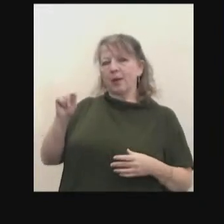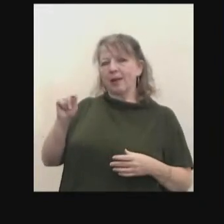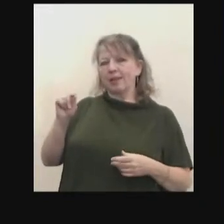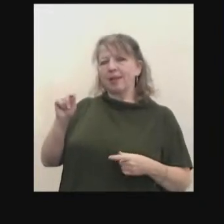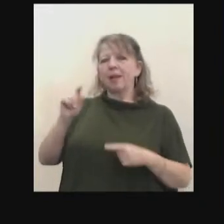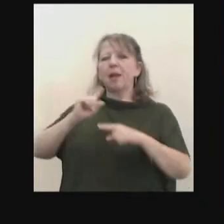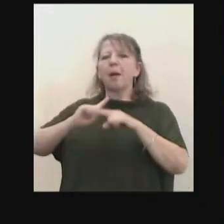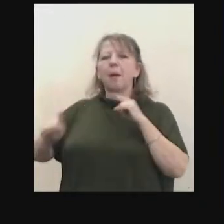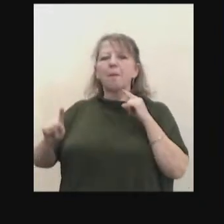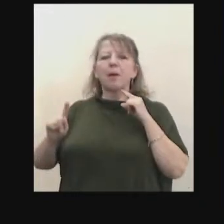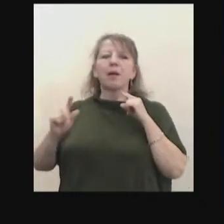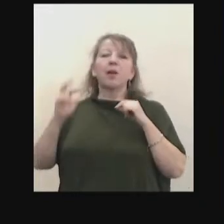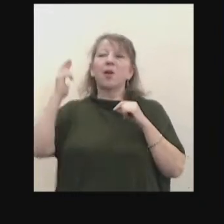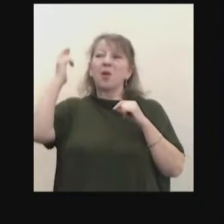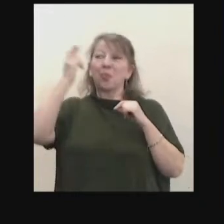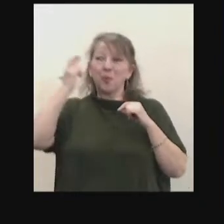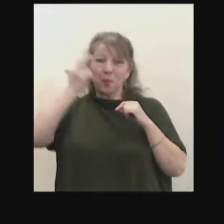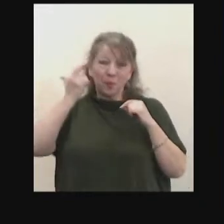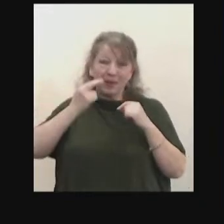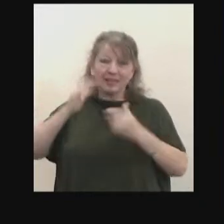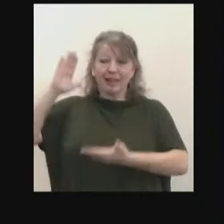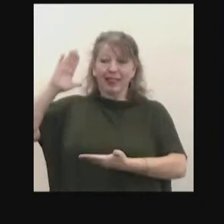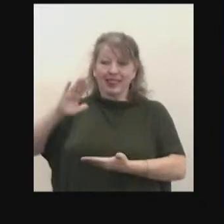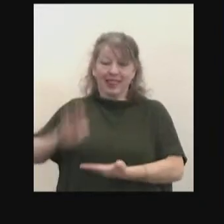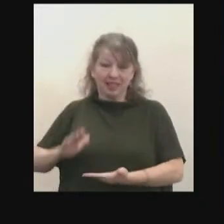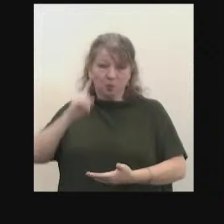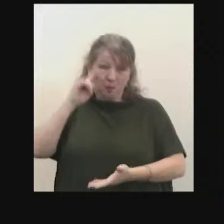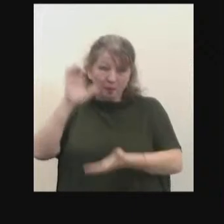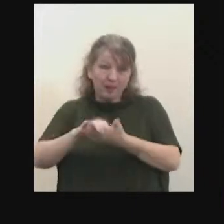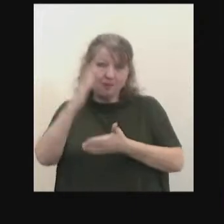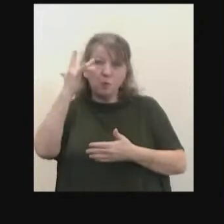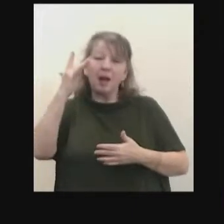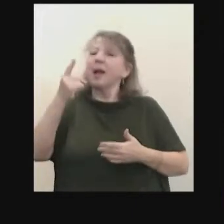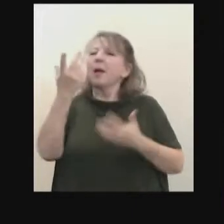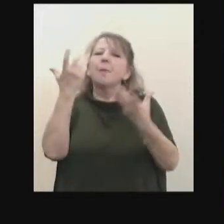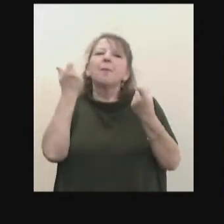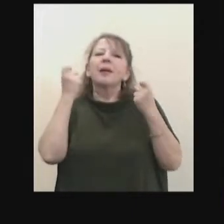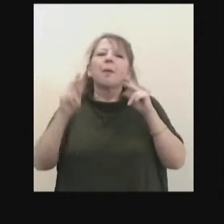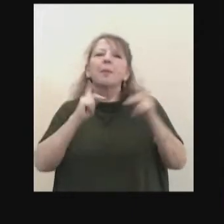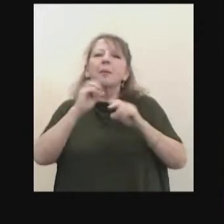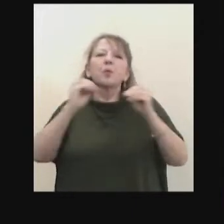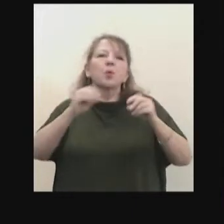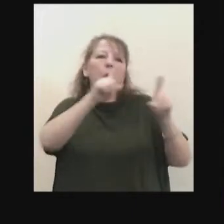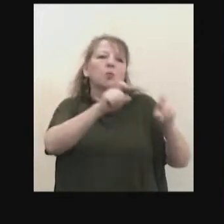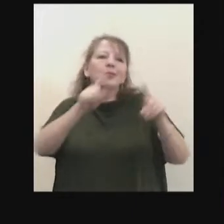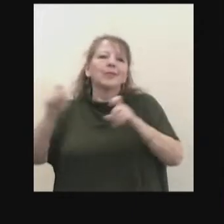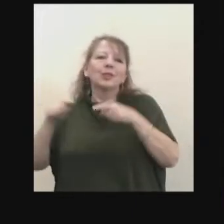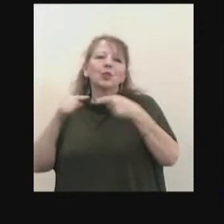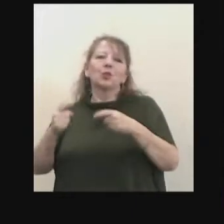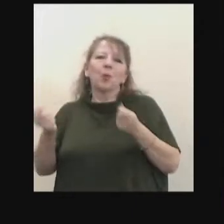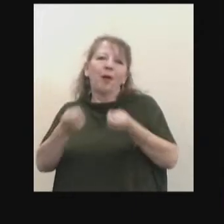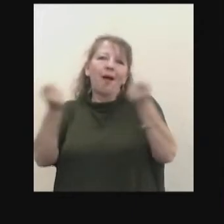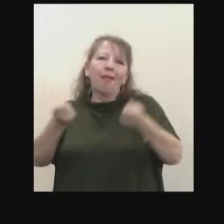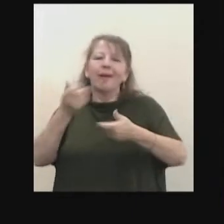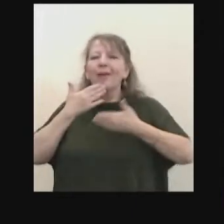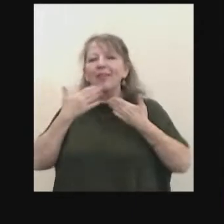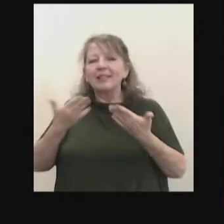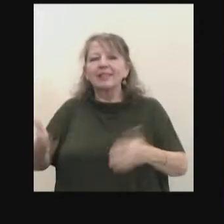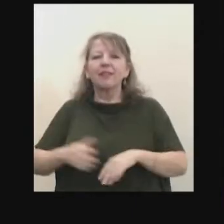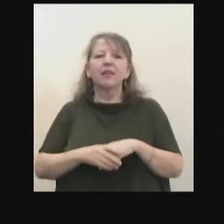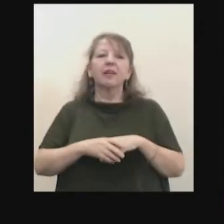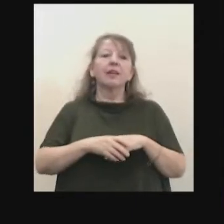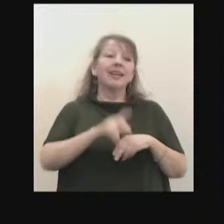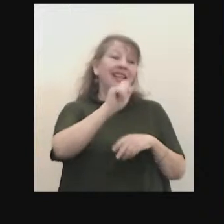lack of testing during the holiday and the weekend following the holiday. If we had received the traditional number of